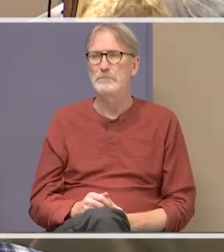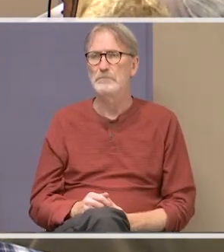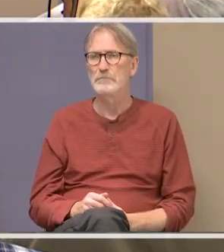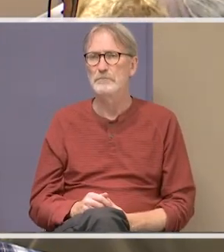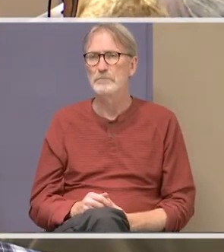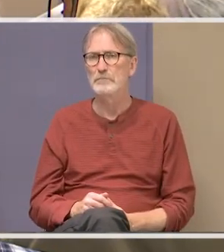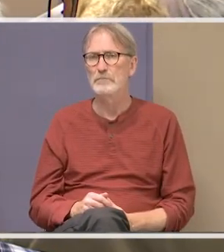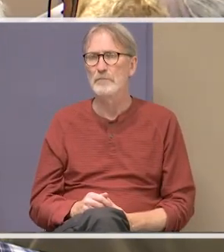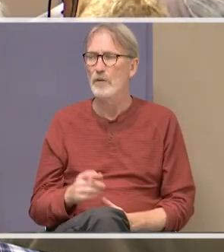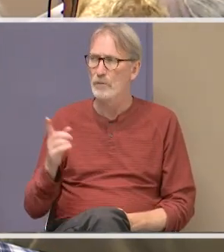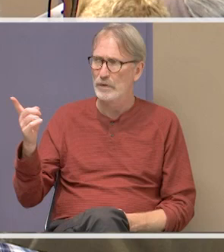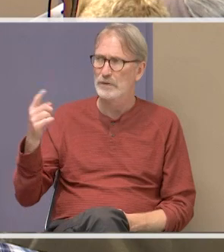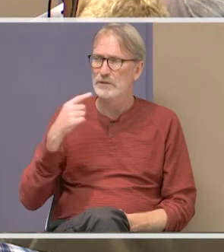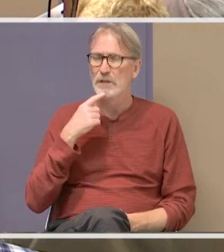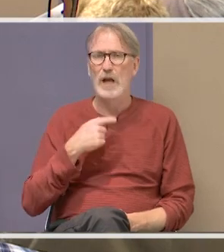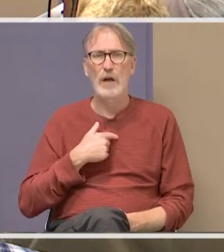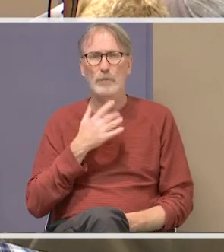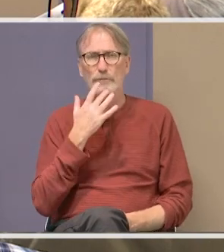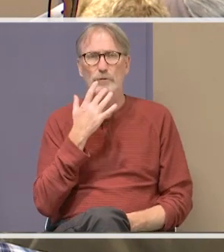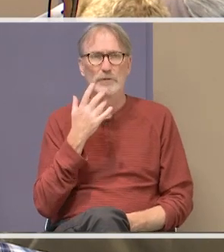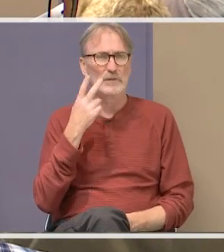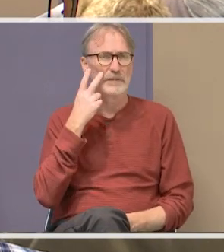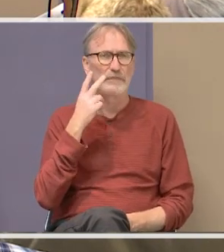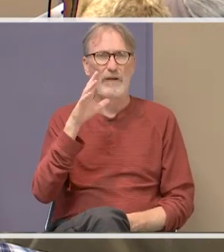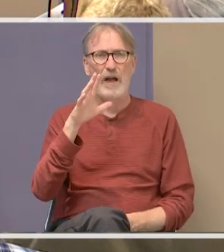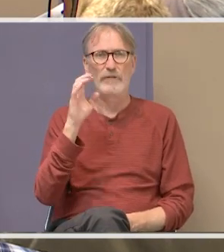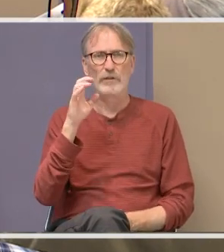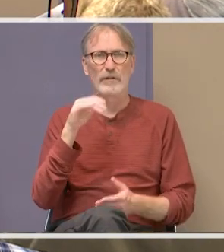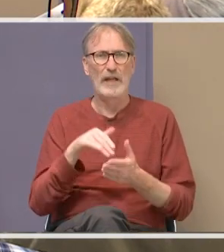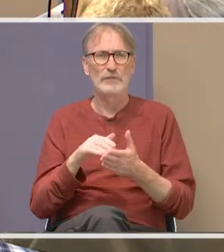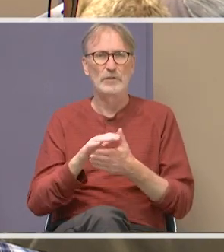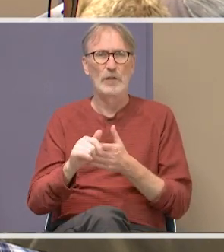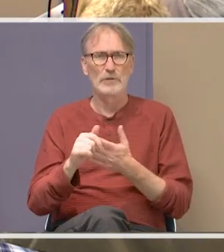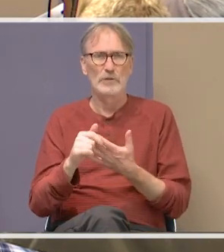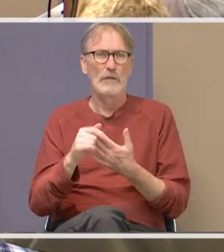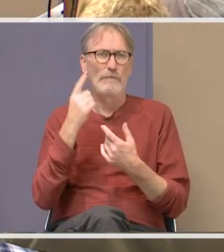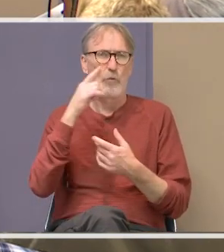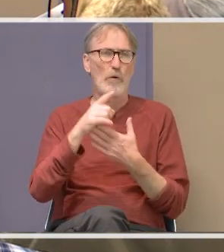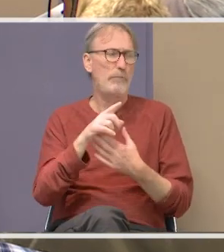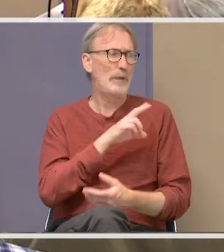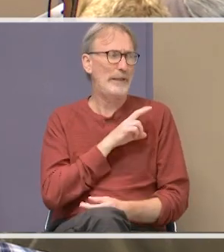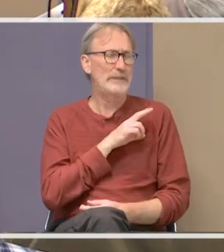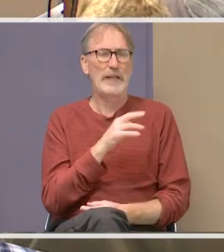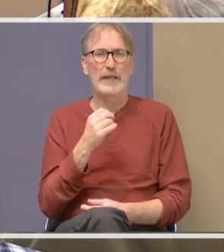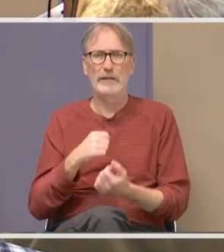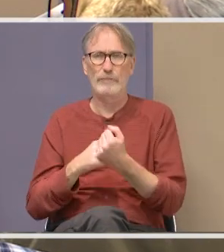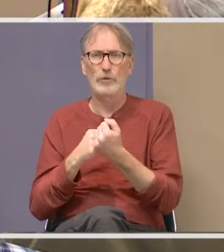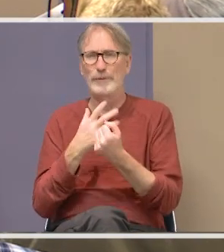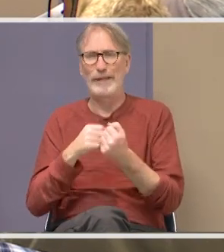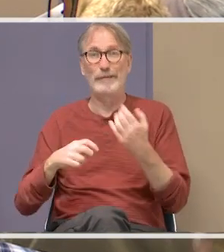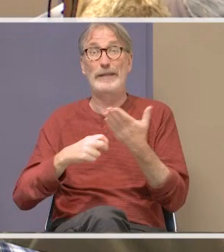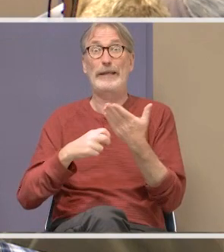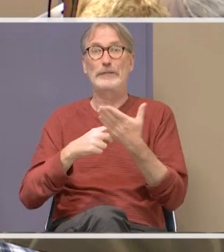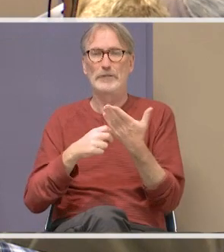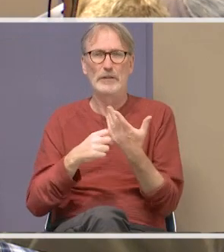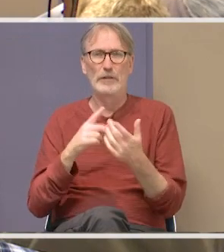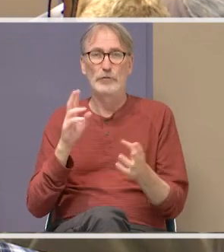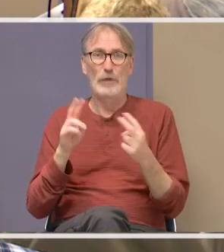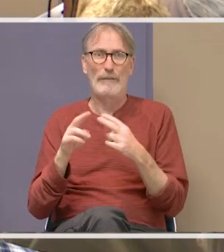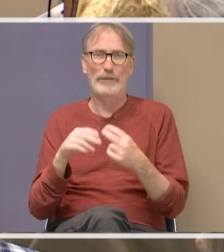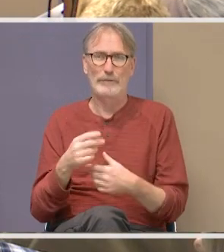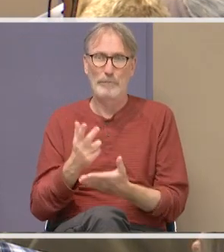guess going off of what he said, I would rather see this $500,000 go to police and enforcement and traffic tickets